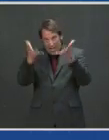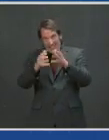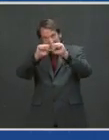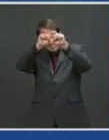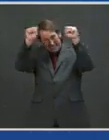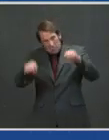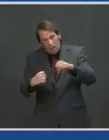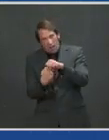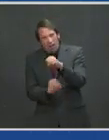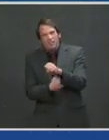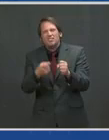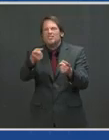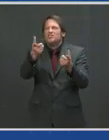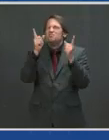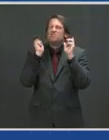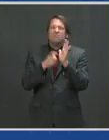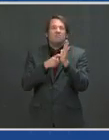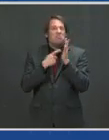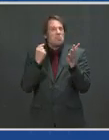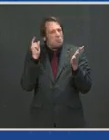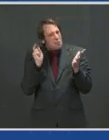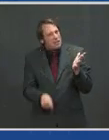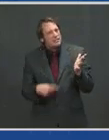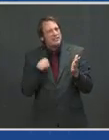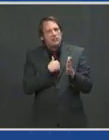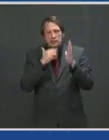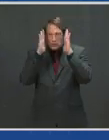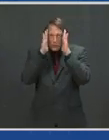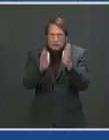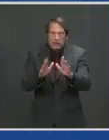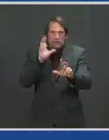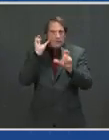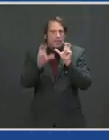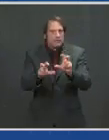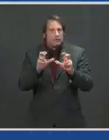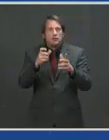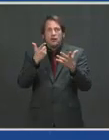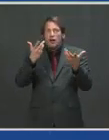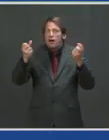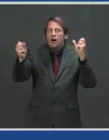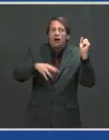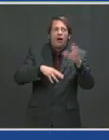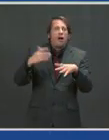I'm open to ideas about how to pay for this plan, with one exception.